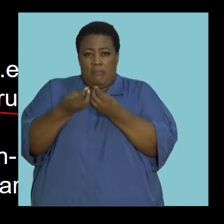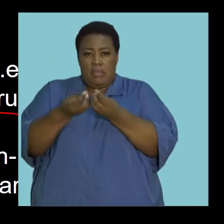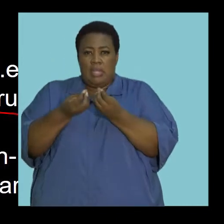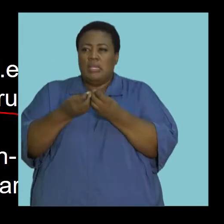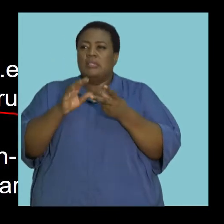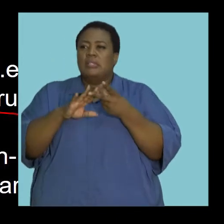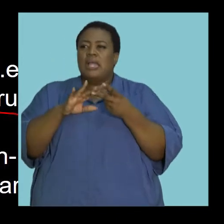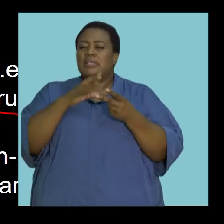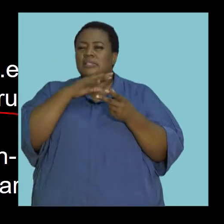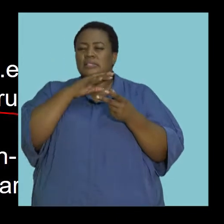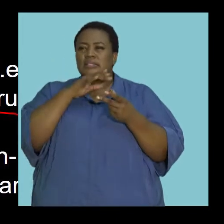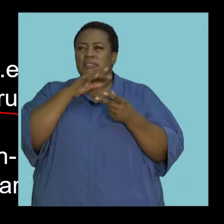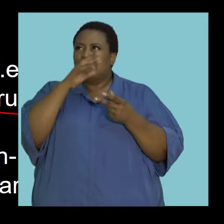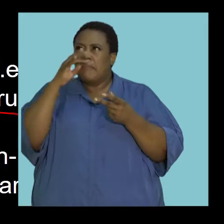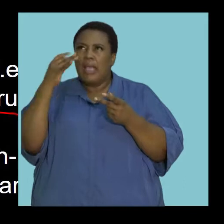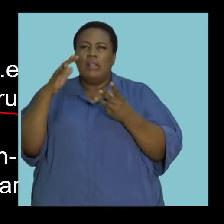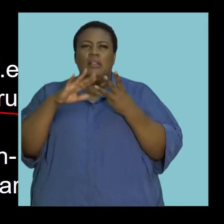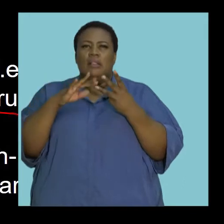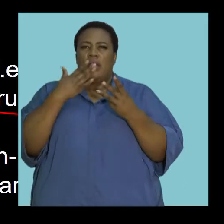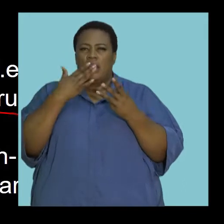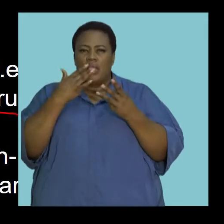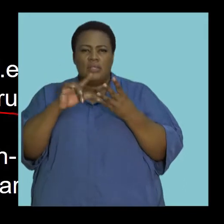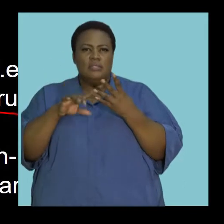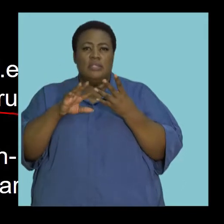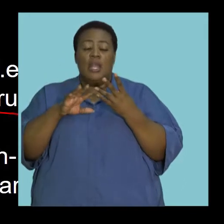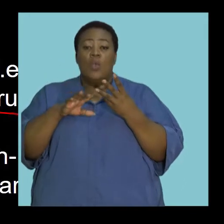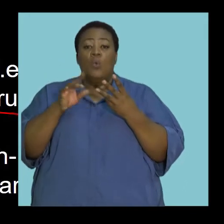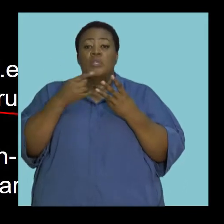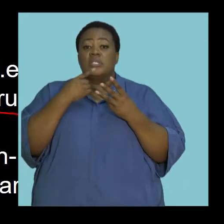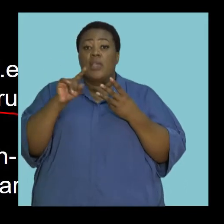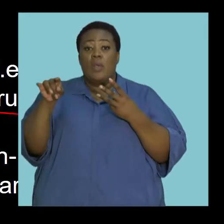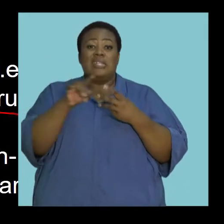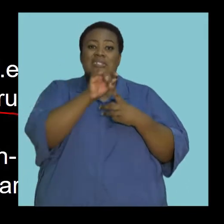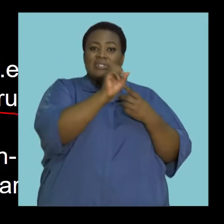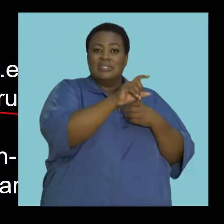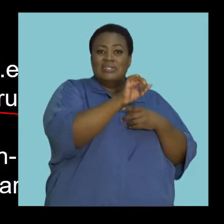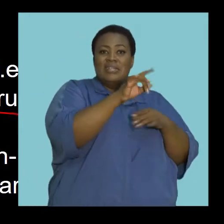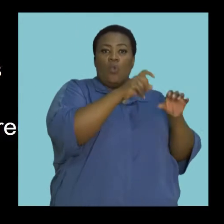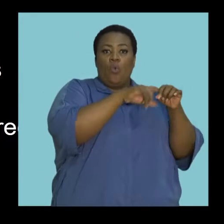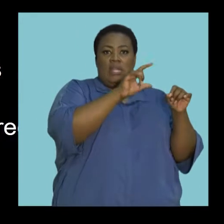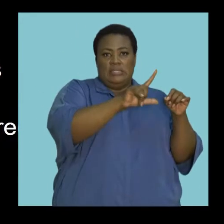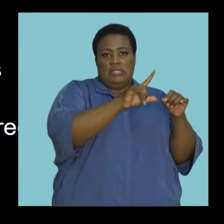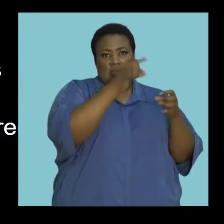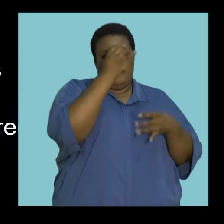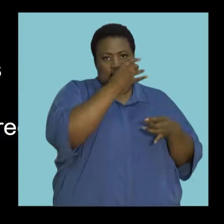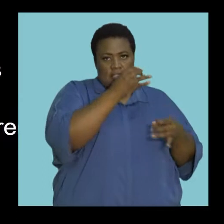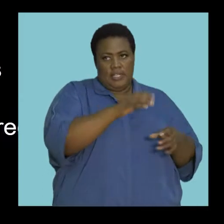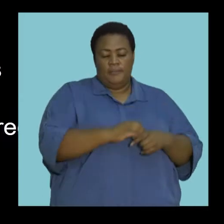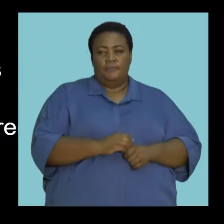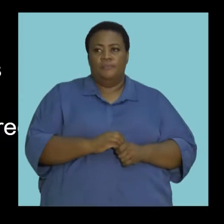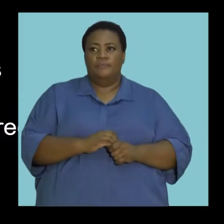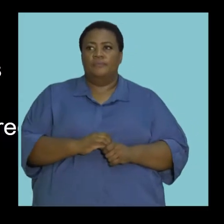texture. These are called, when we refer to them as qualitative data. Okay,